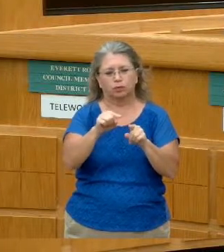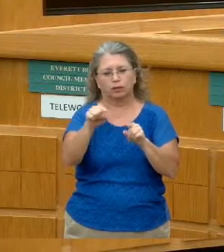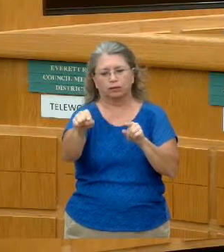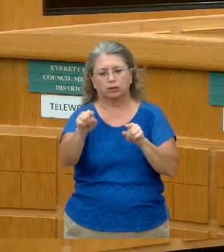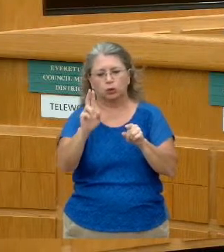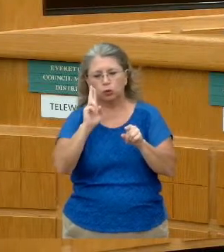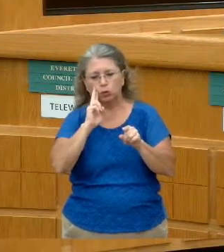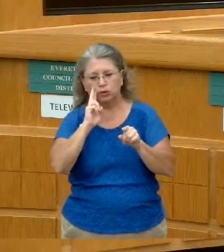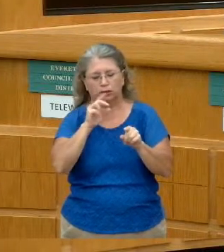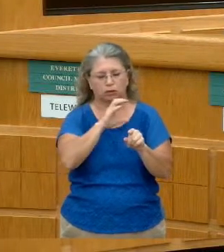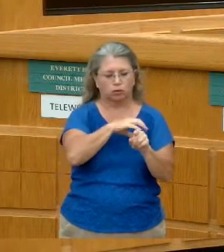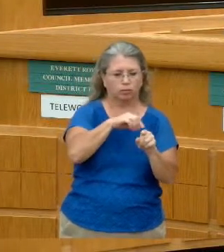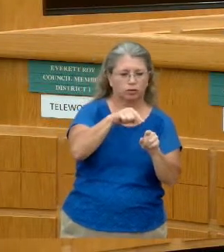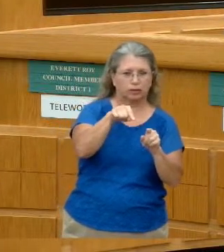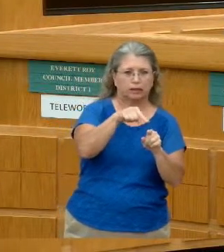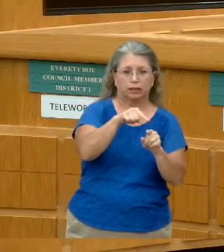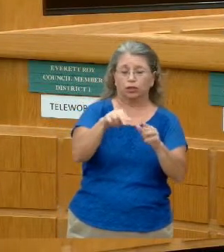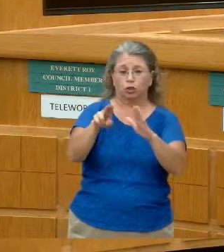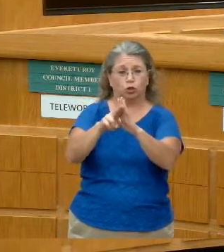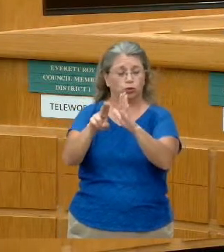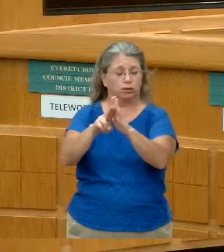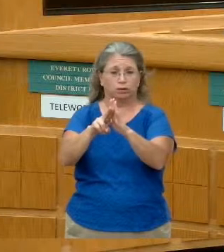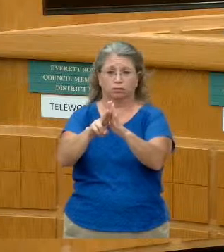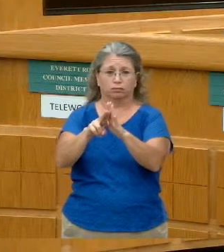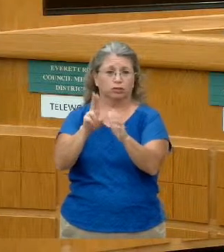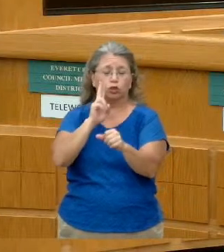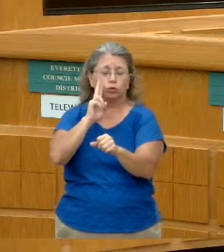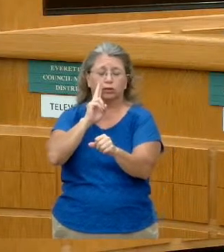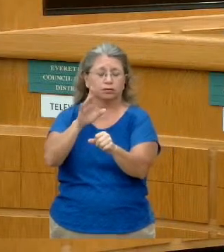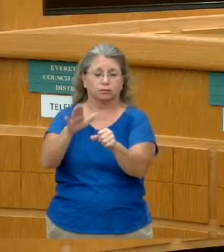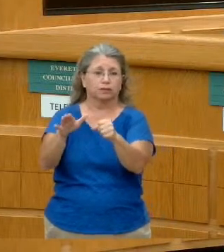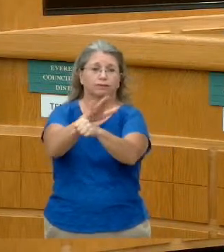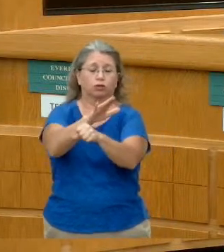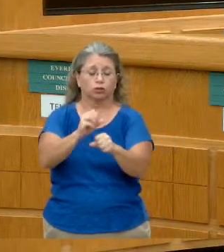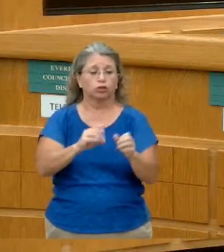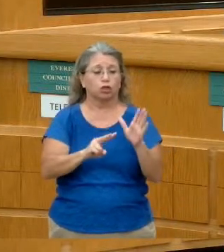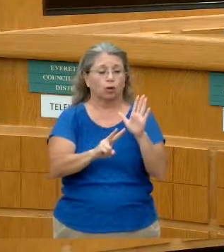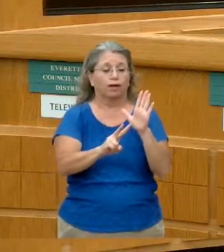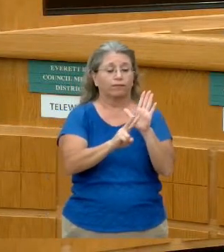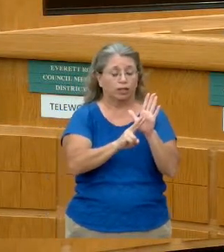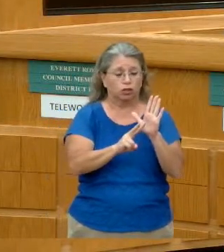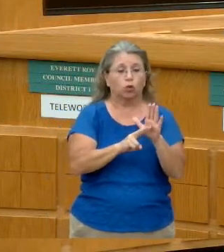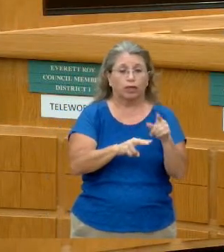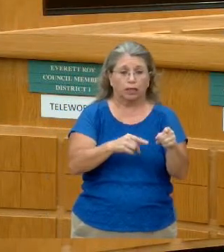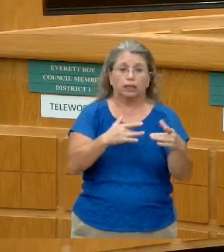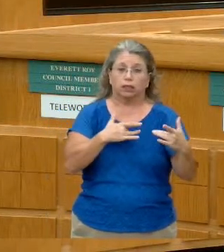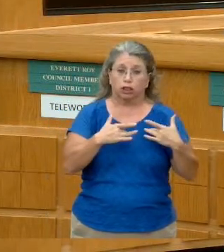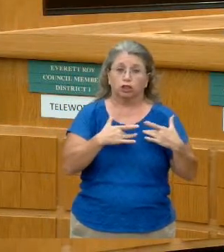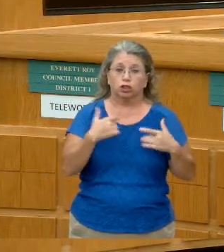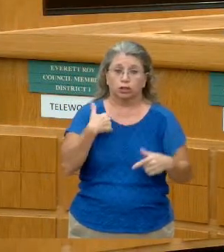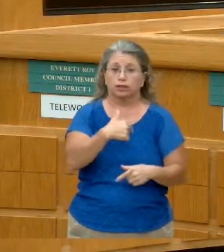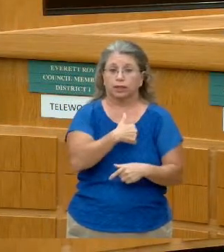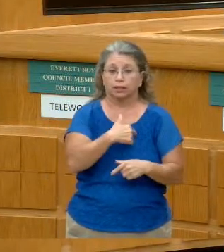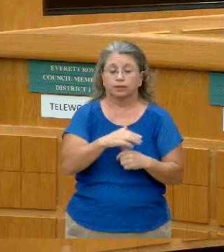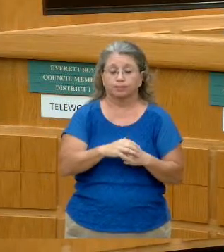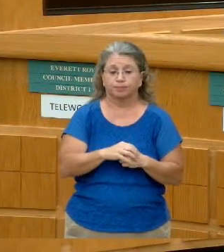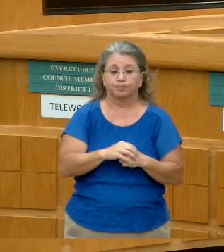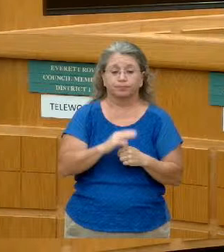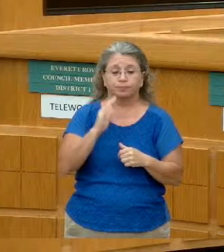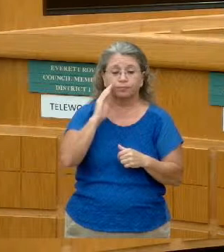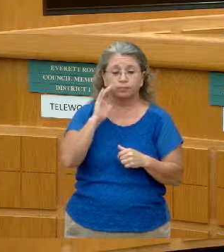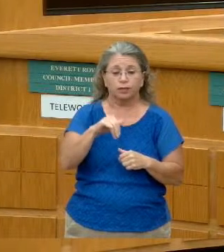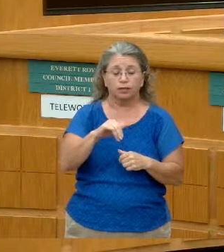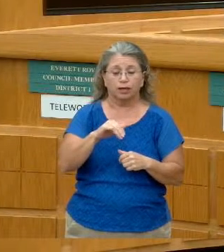And Houston does not have capacity. So Victoria is concerning, and I know the congressman, it's